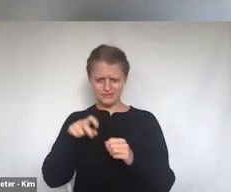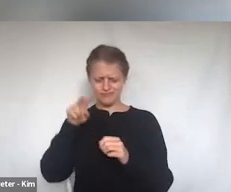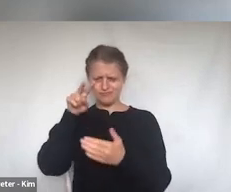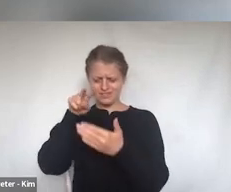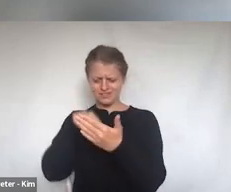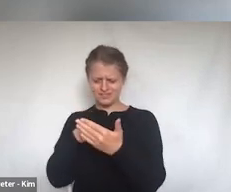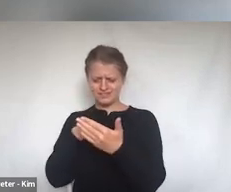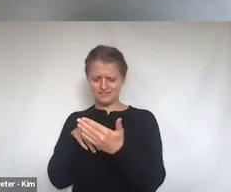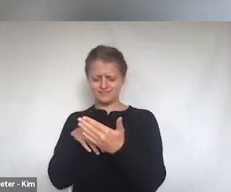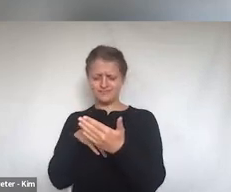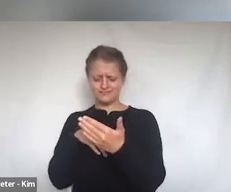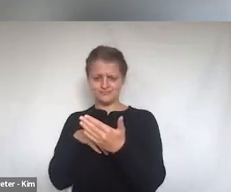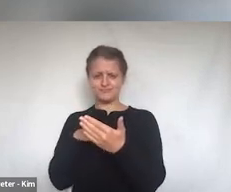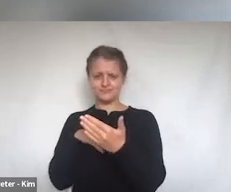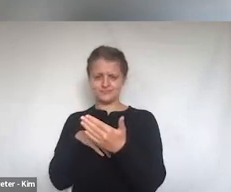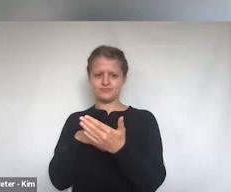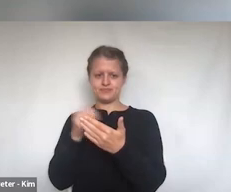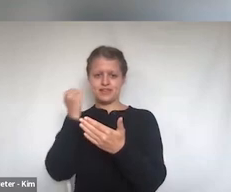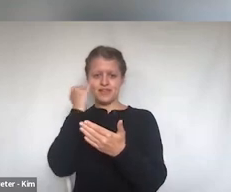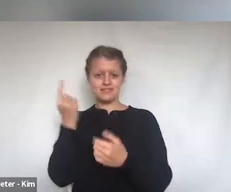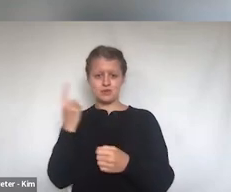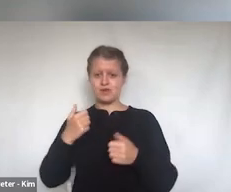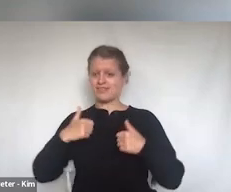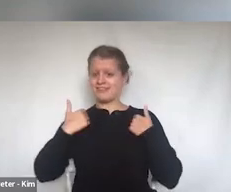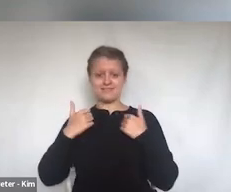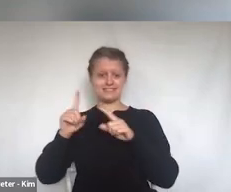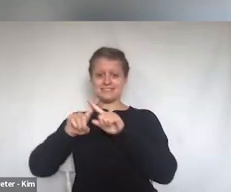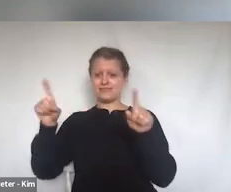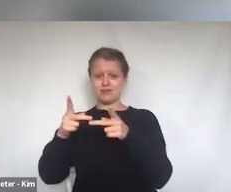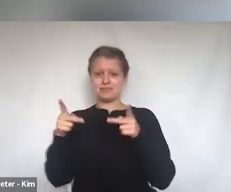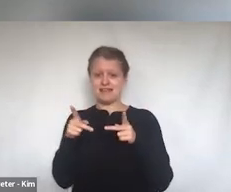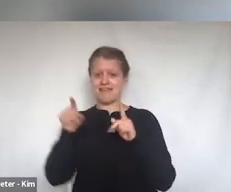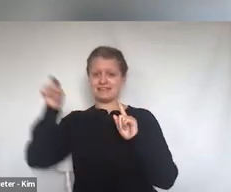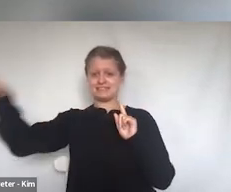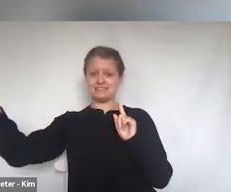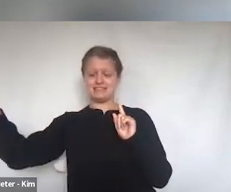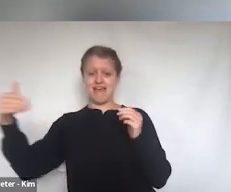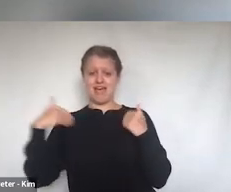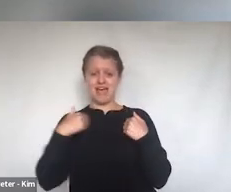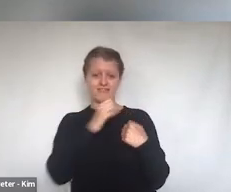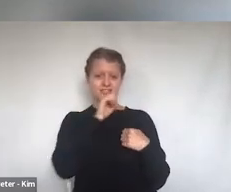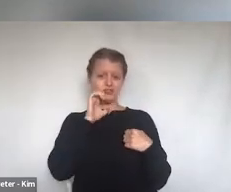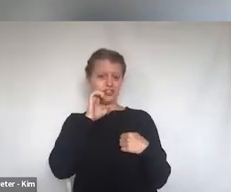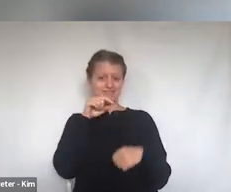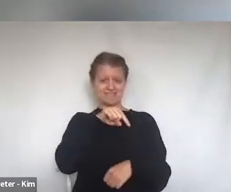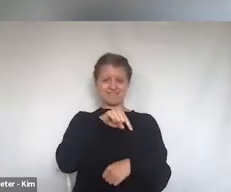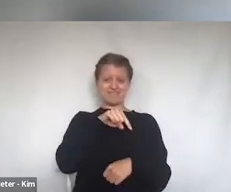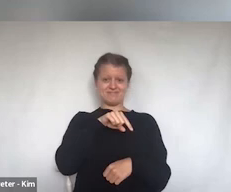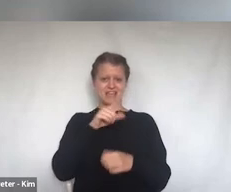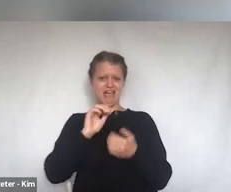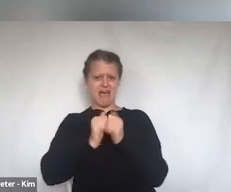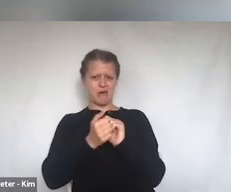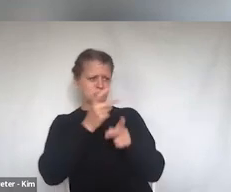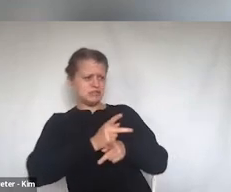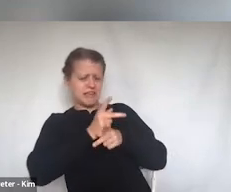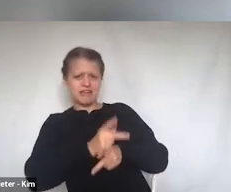out-of-town members help elders through heat? So you're caring for someone at a distance. What could you be doing?